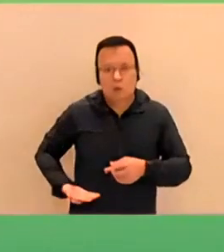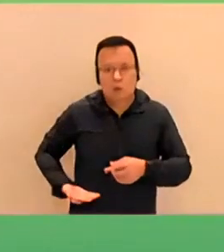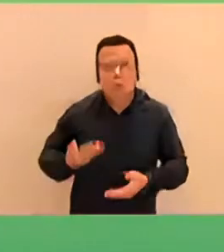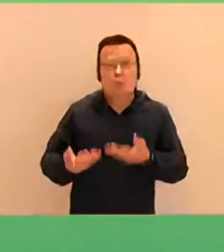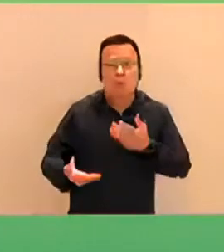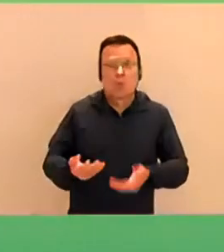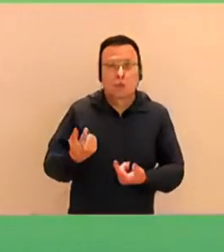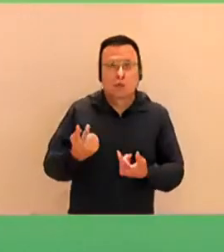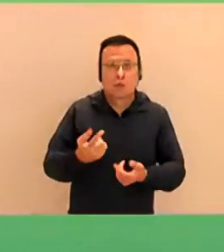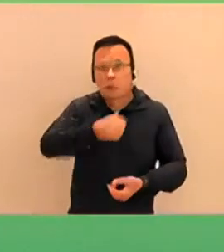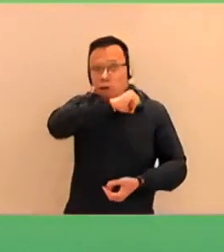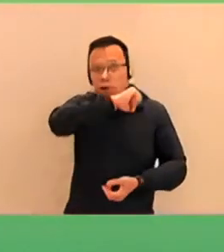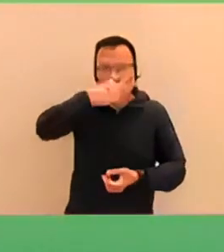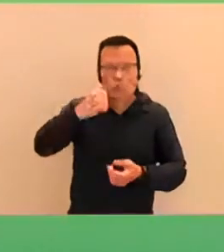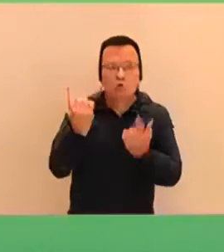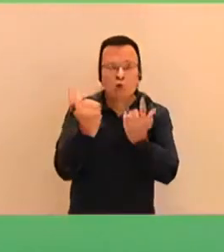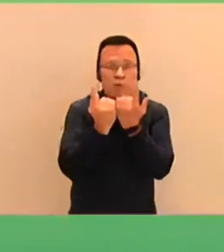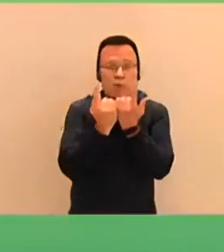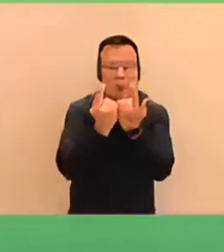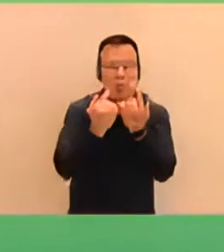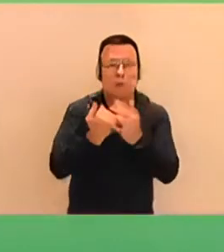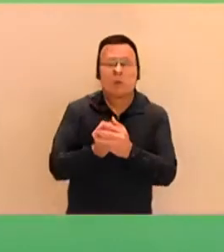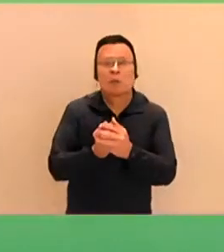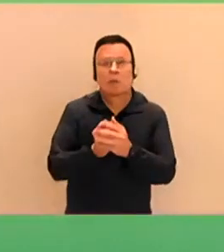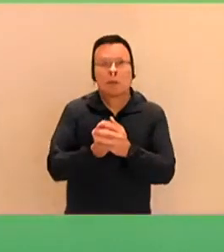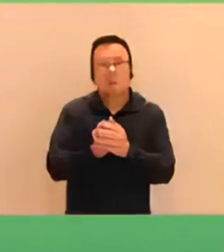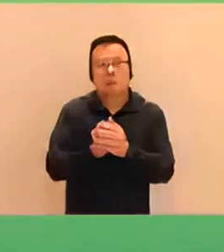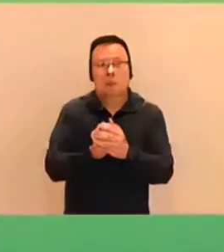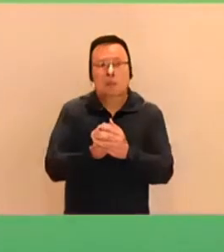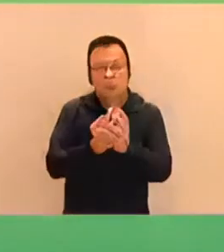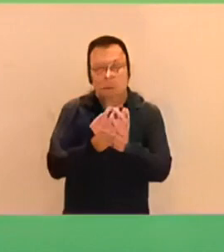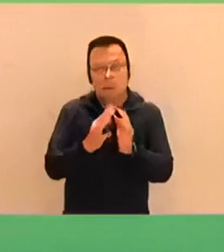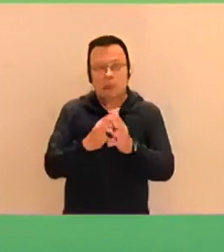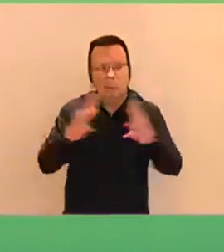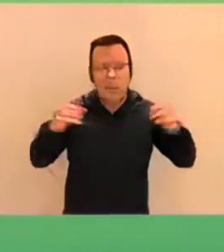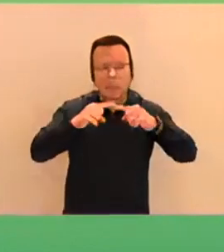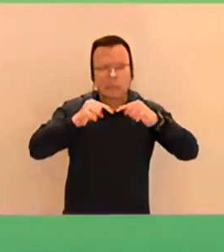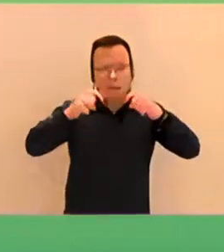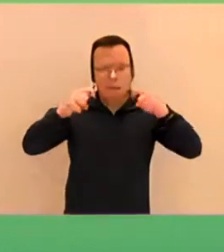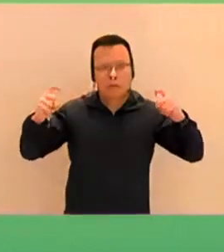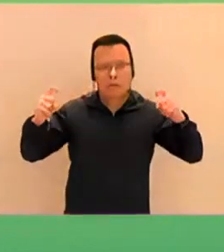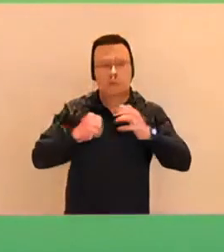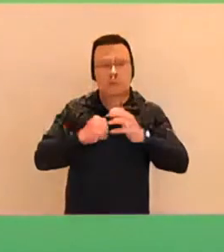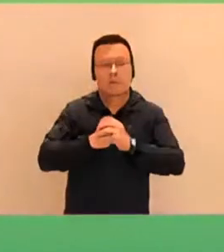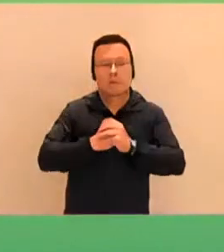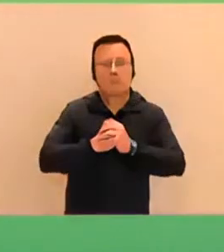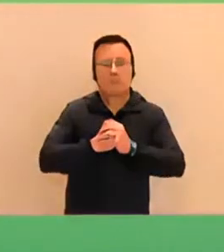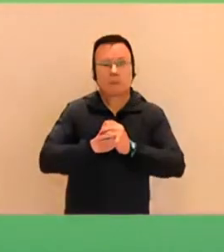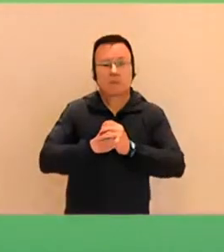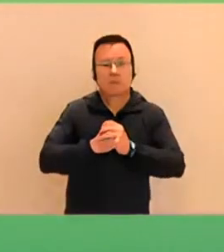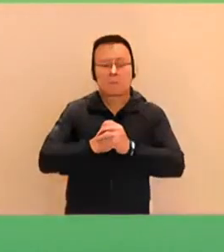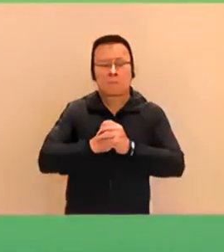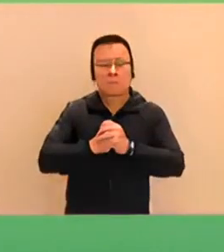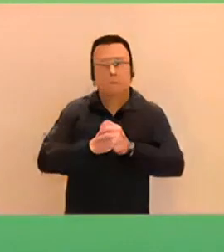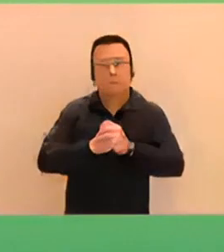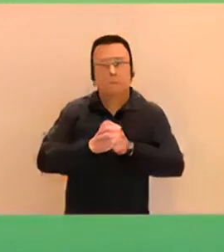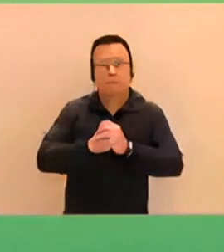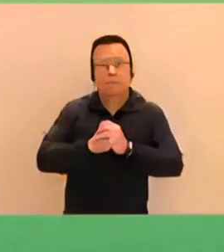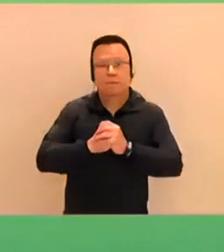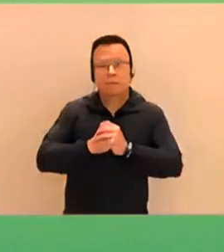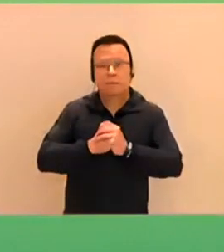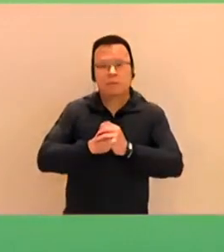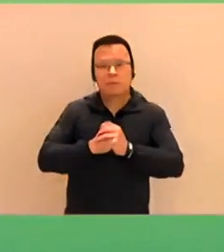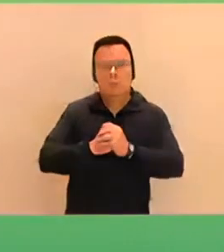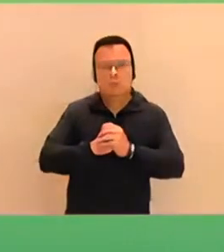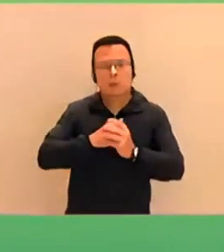even the big cities that always have this kind of things, and we don't know. So we just go detail and